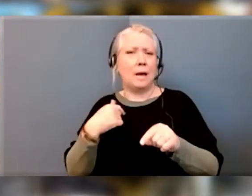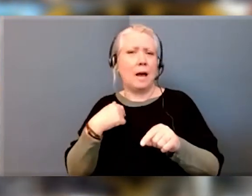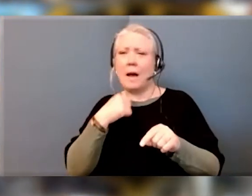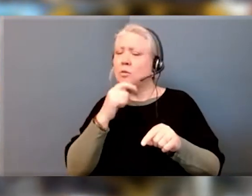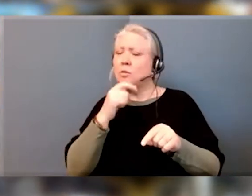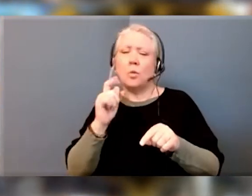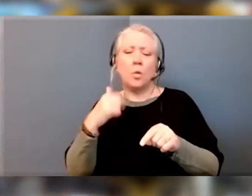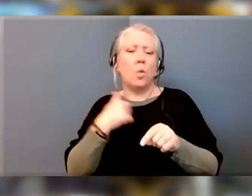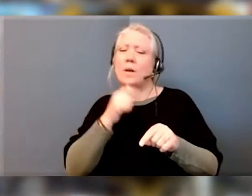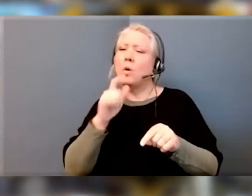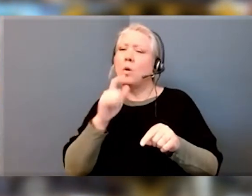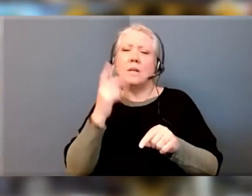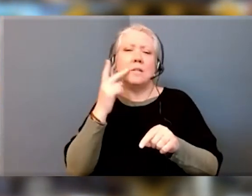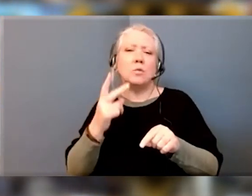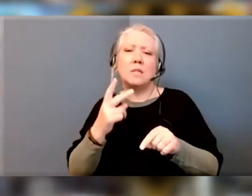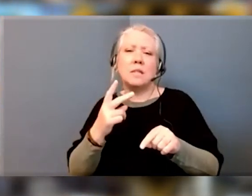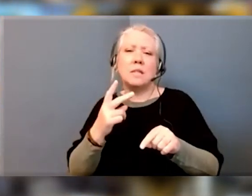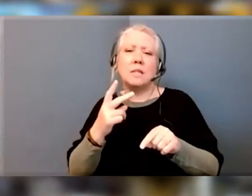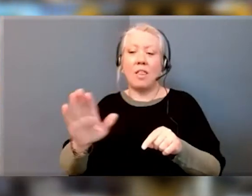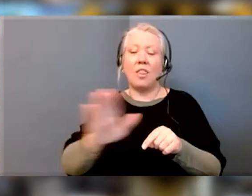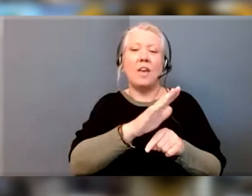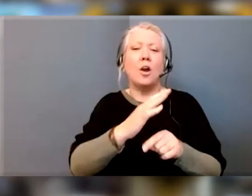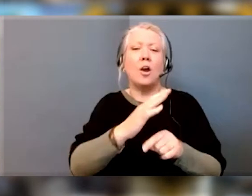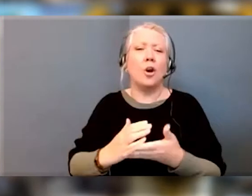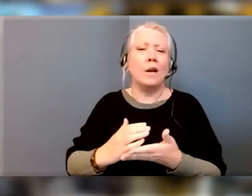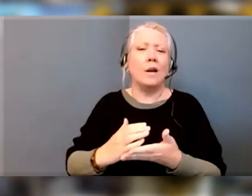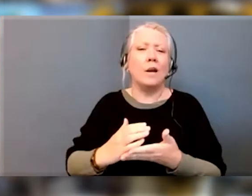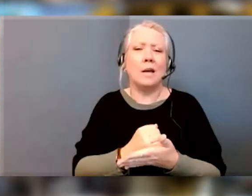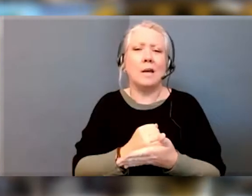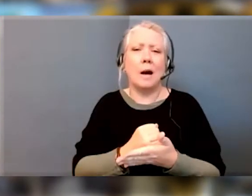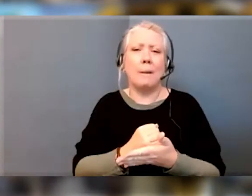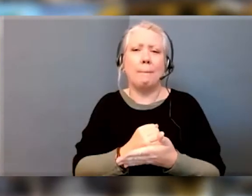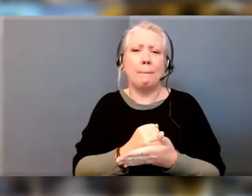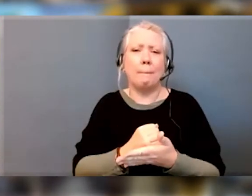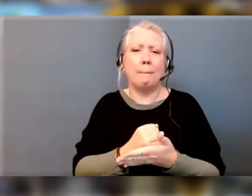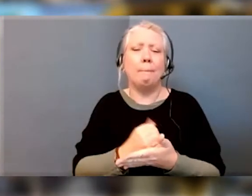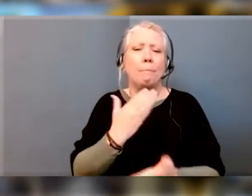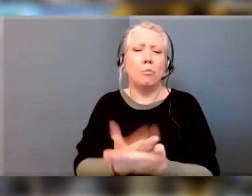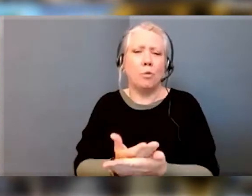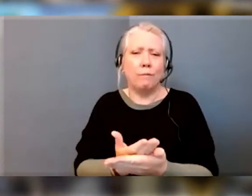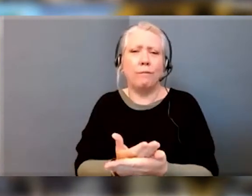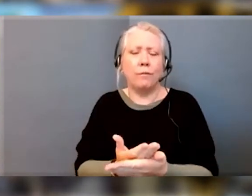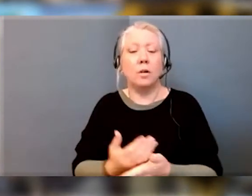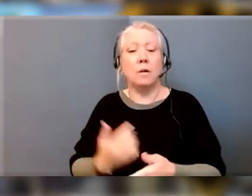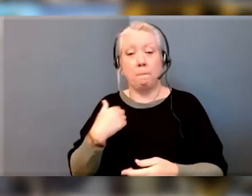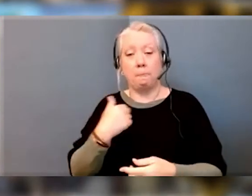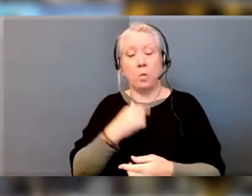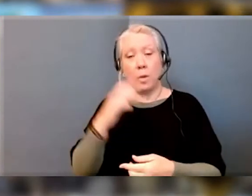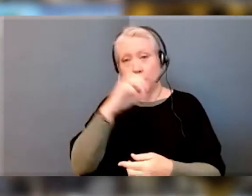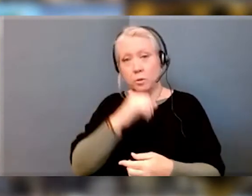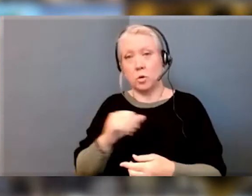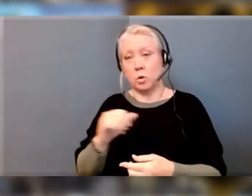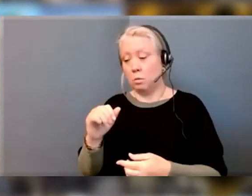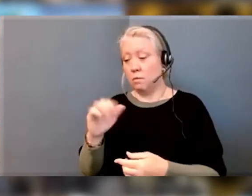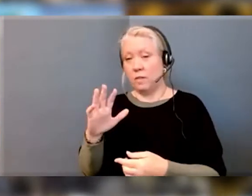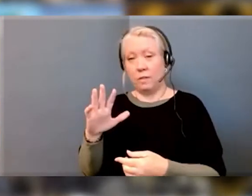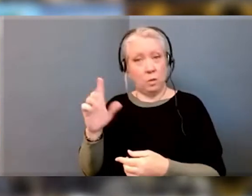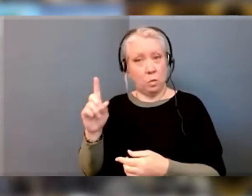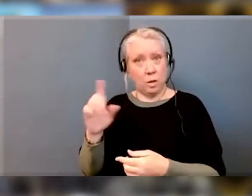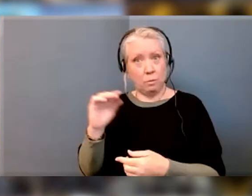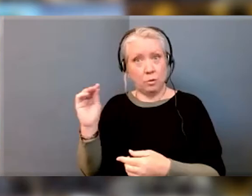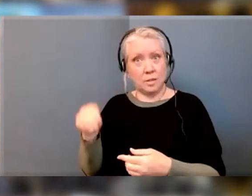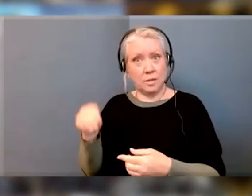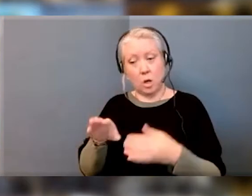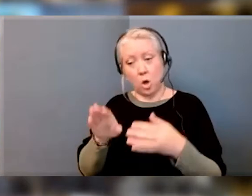income documentation for an area benefit project. We presume that if the residents in the area, if 51% of them are low or